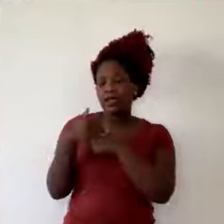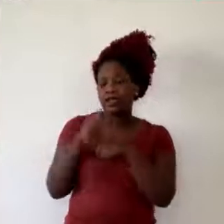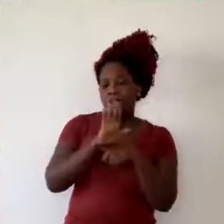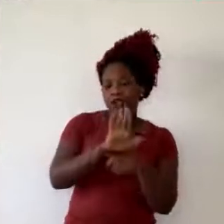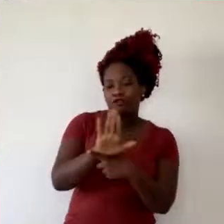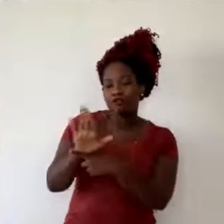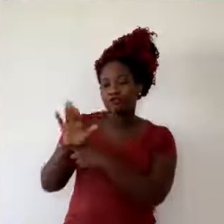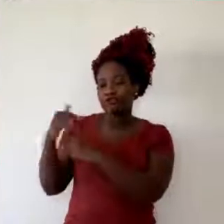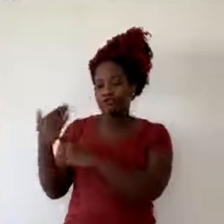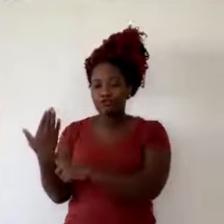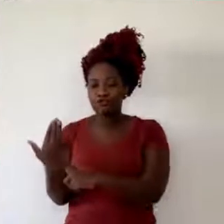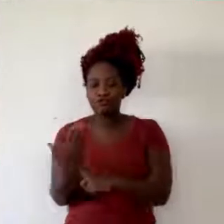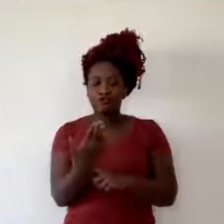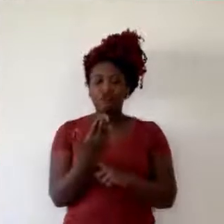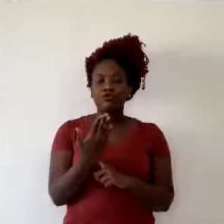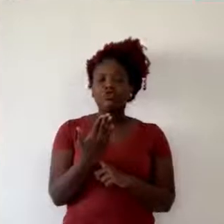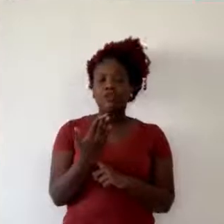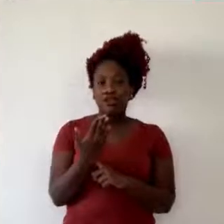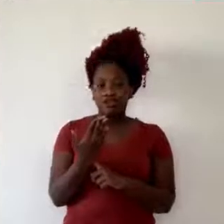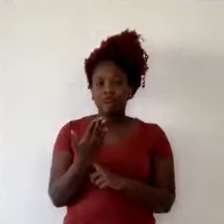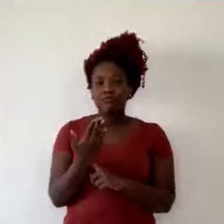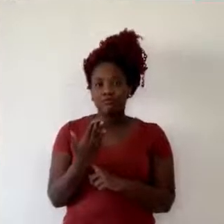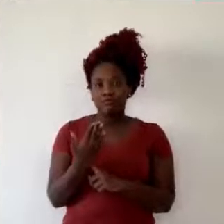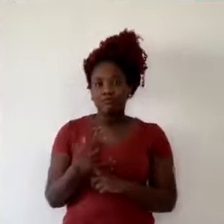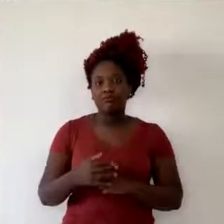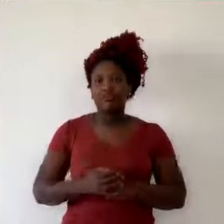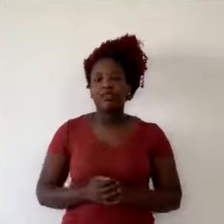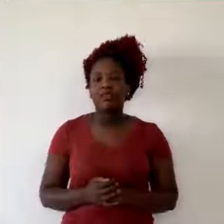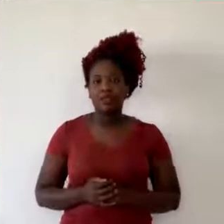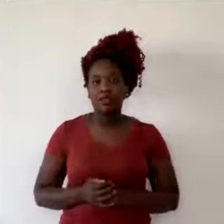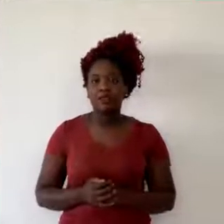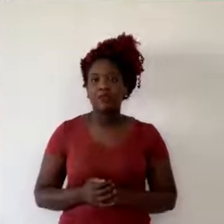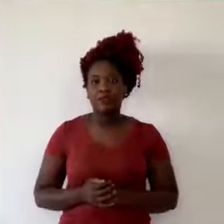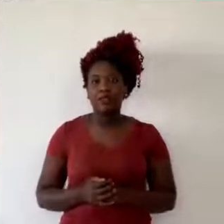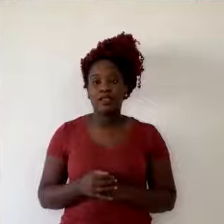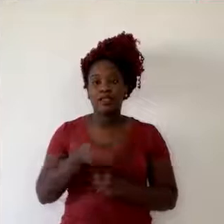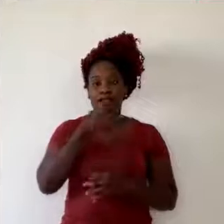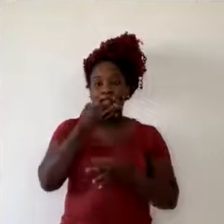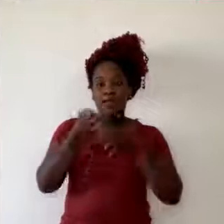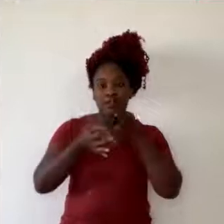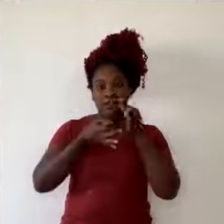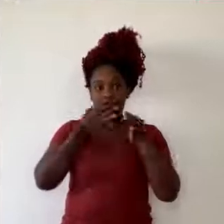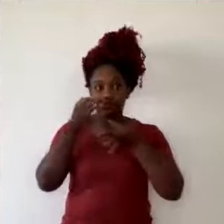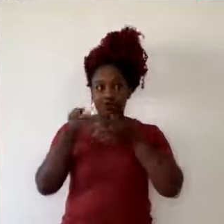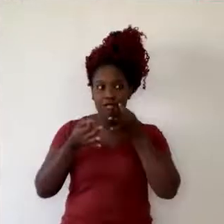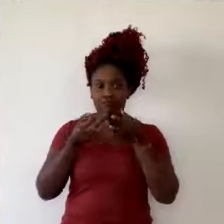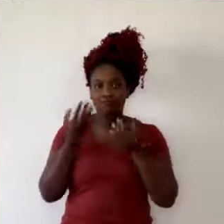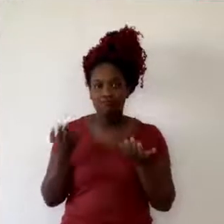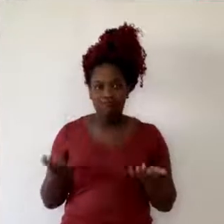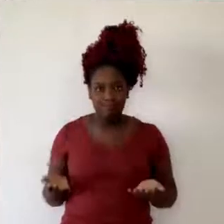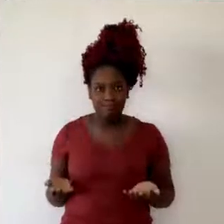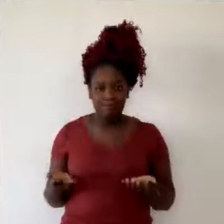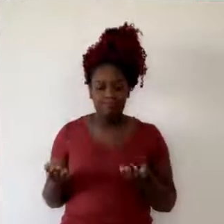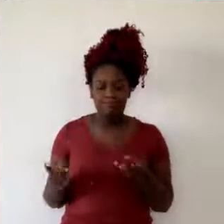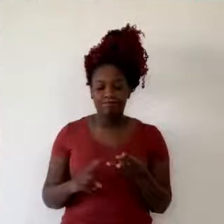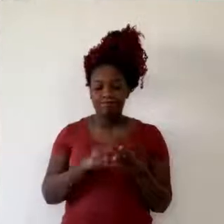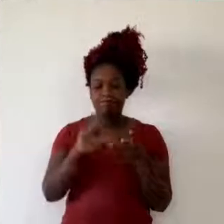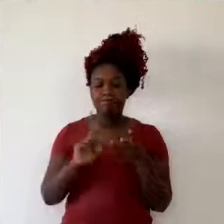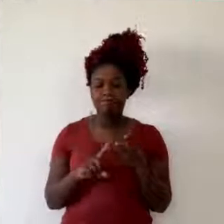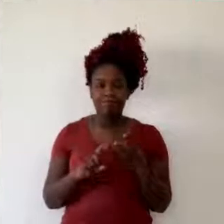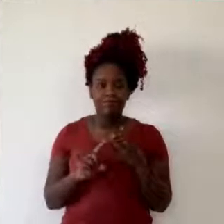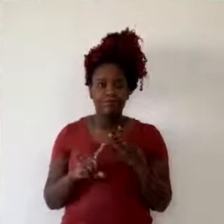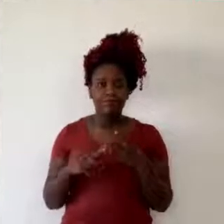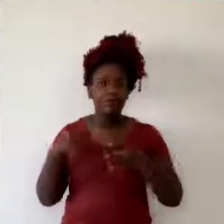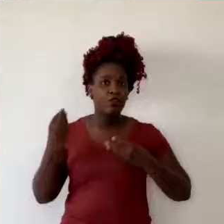this network? How can I help you? How can we have this particular way of looking at these circumstances?